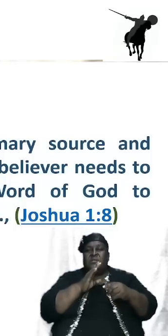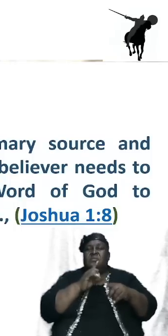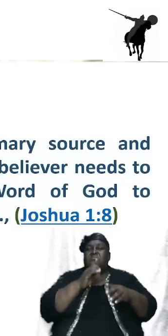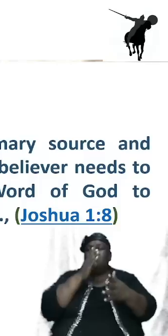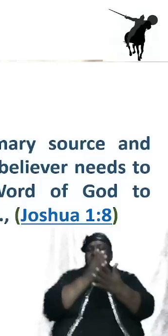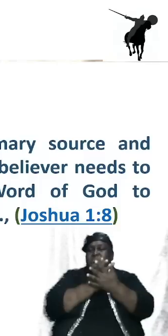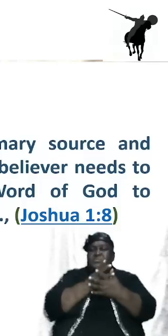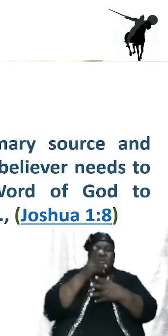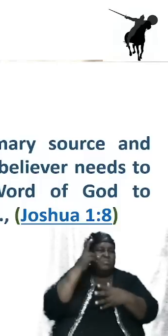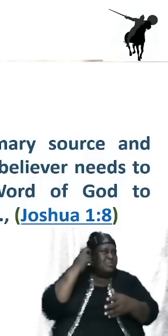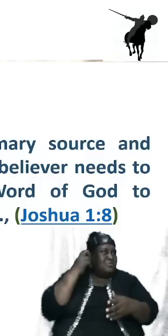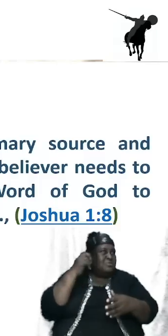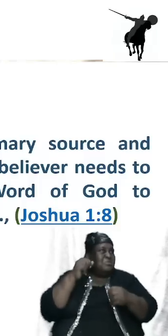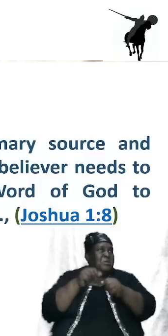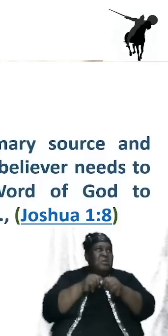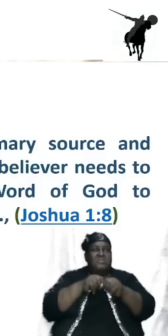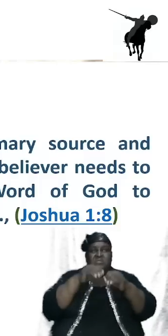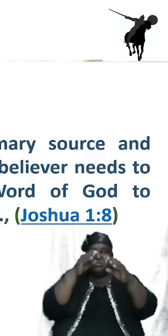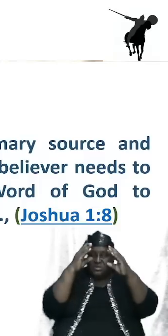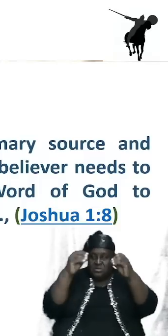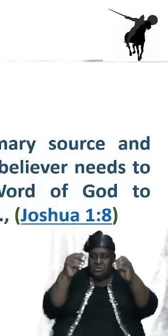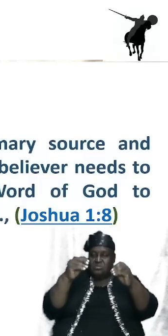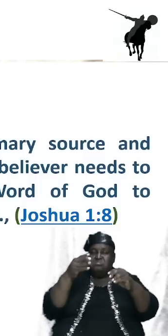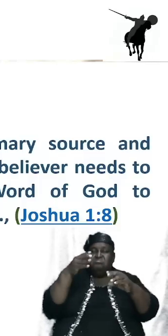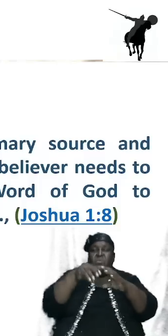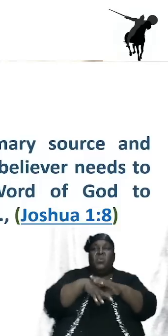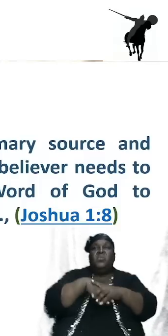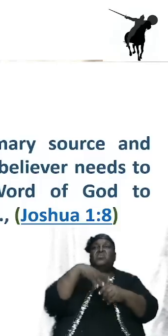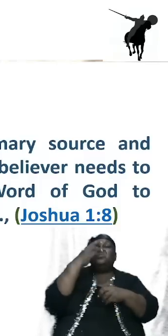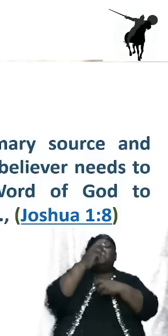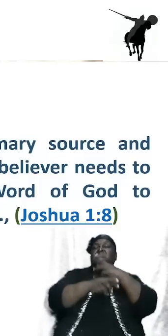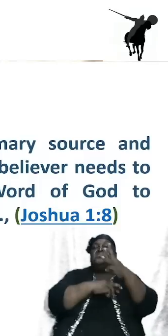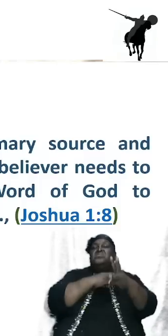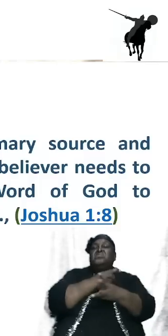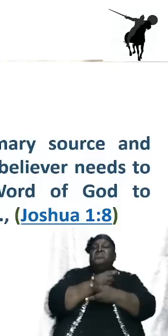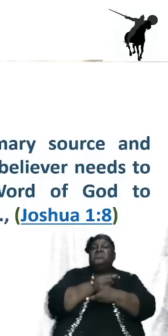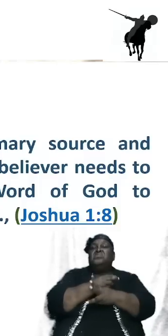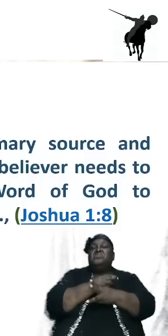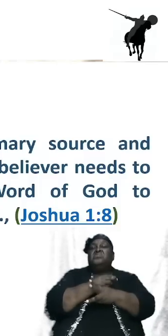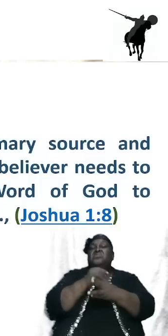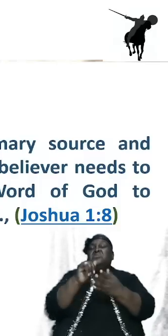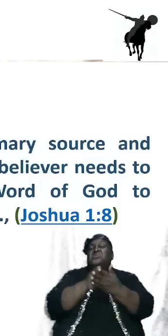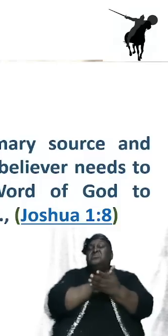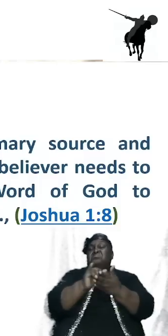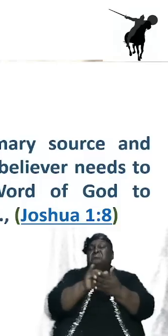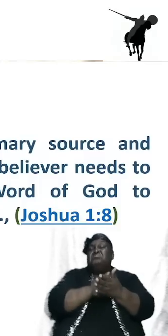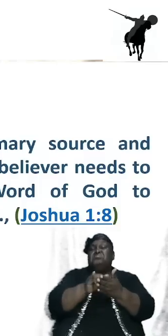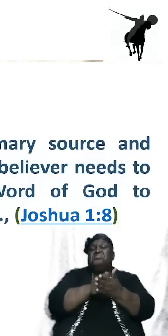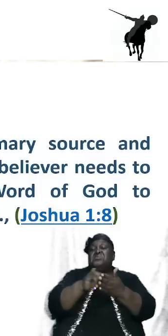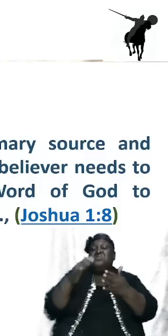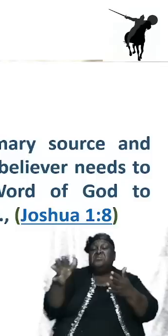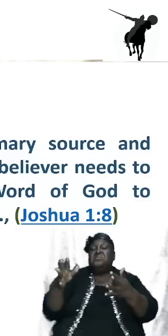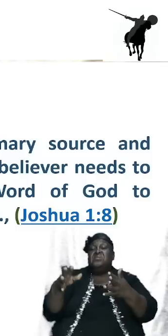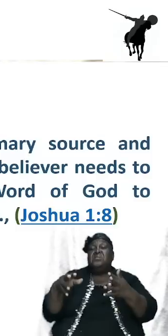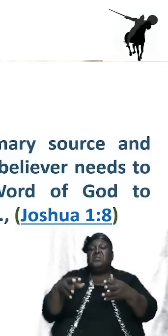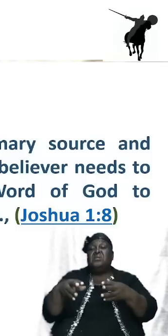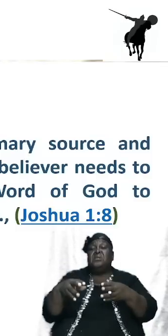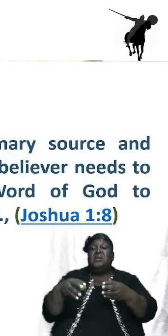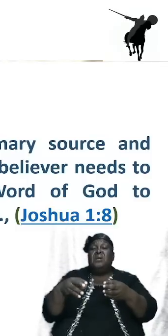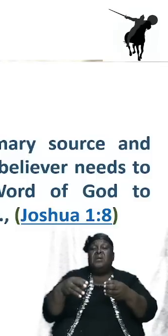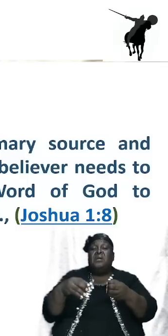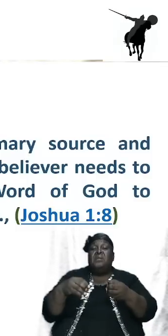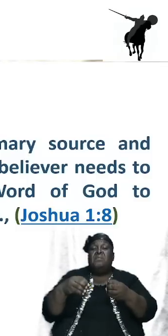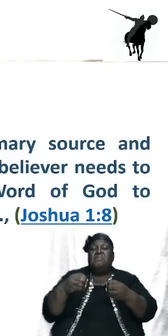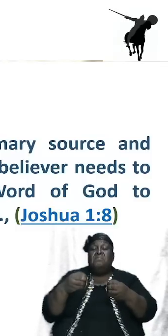every teacher out there. Stop. Some of these YouTube things that mess up a lot of people. The Bible version